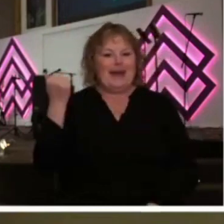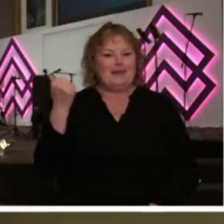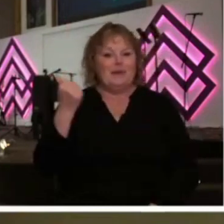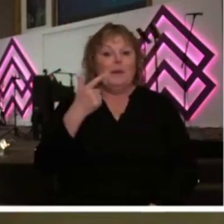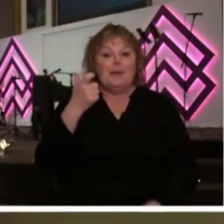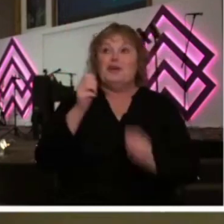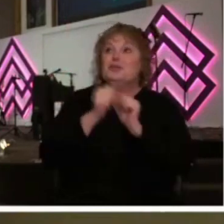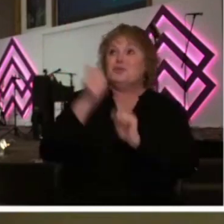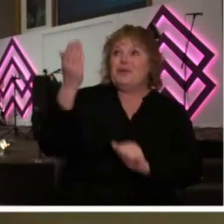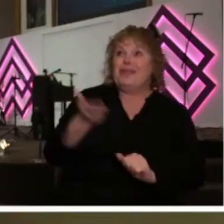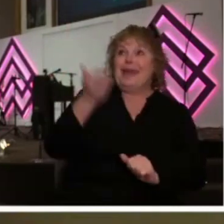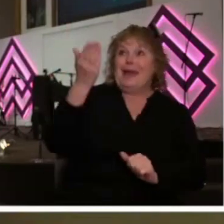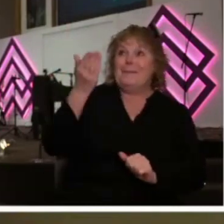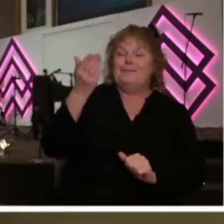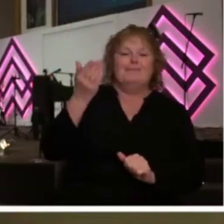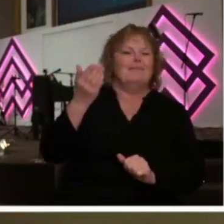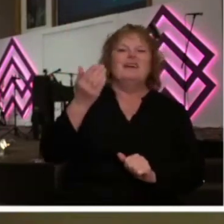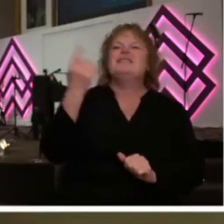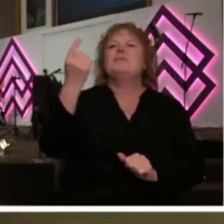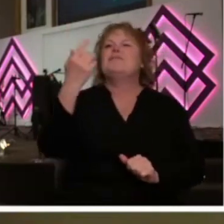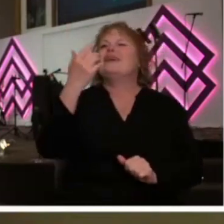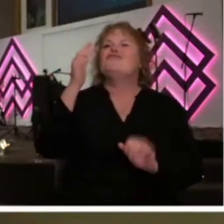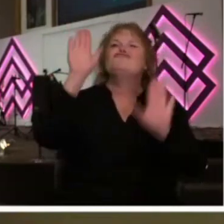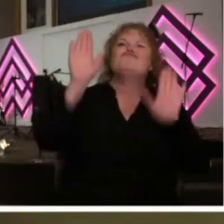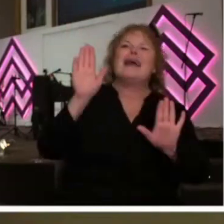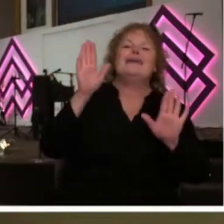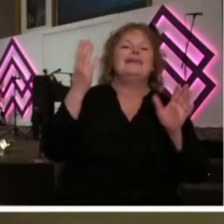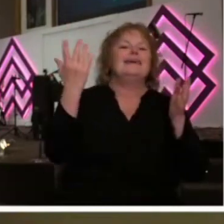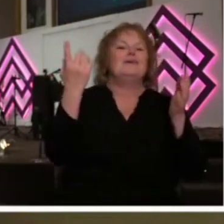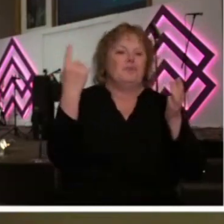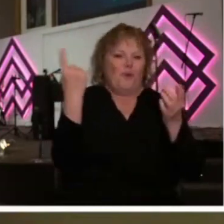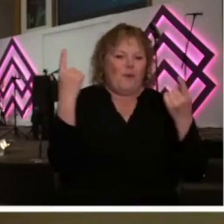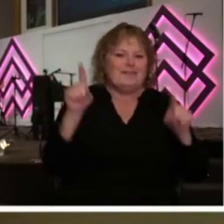are always ahead of us. Secondly,